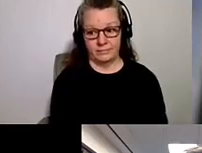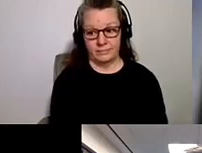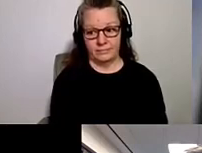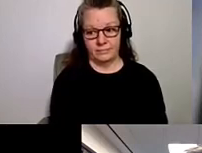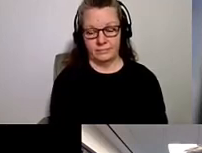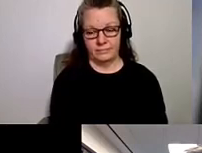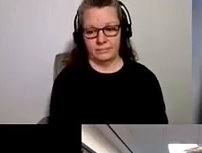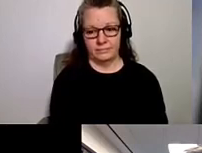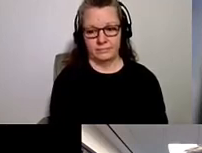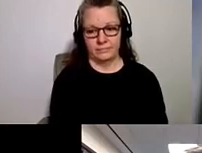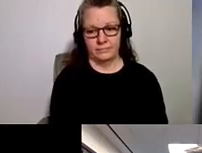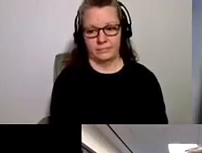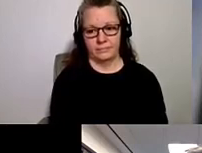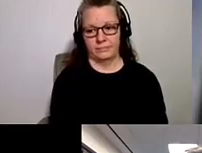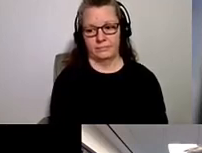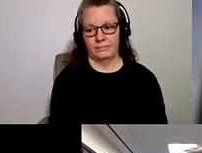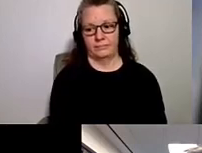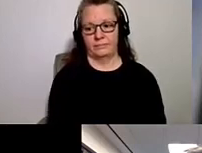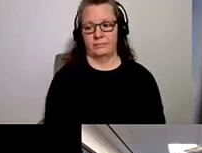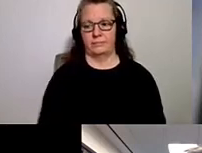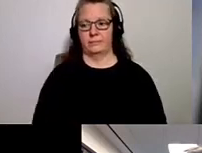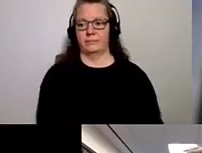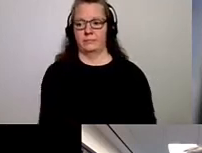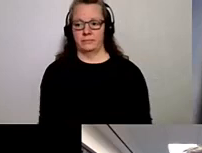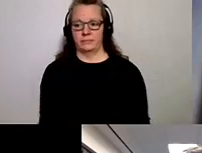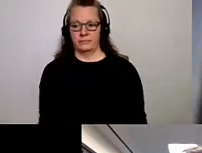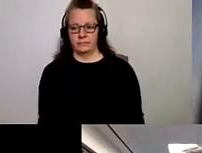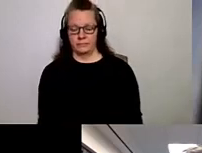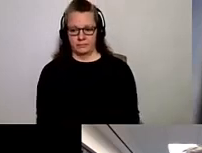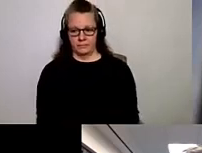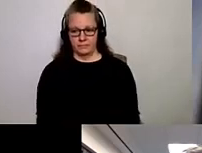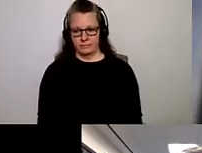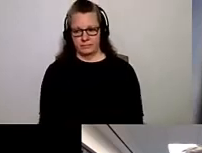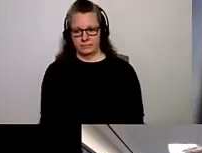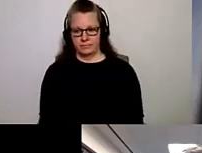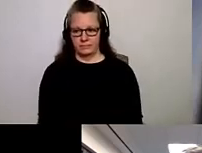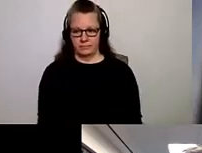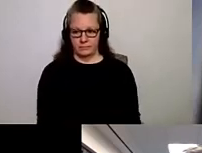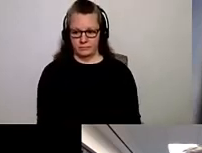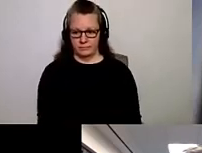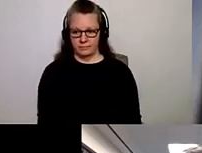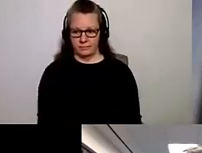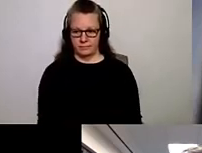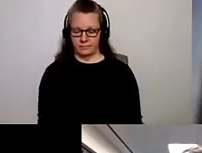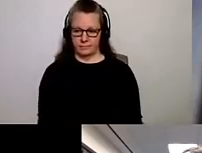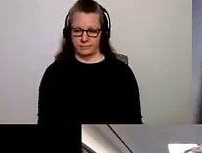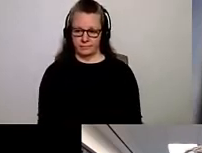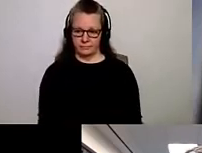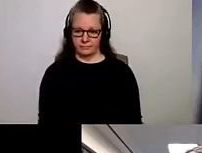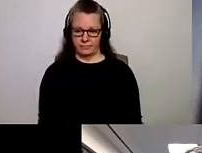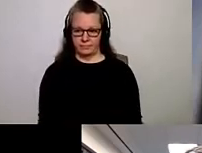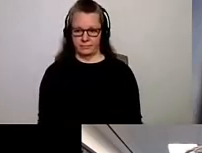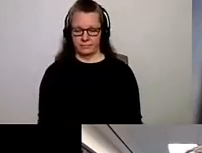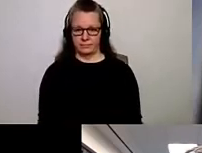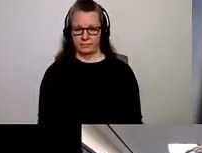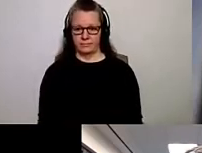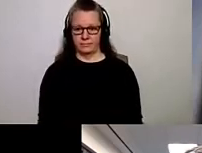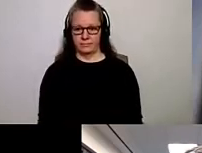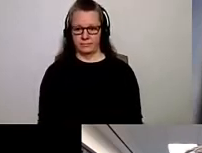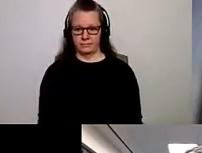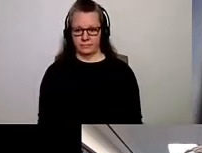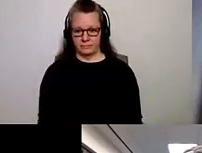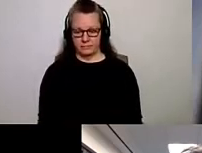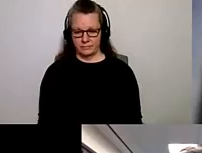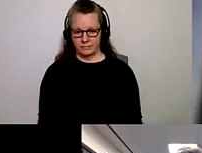el icono del globo y puede escoger entonces interpretación en español, Spanish en inglés, y